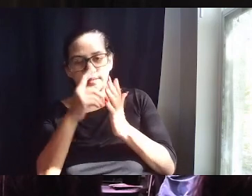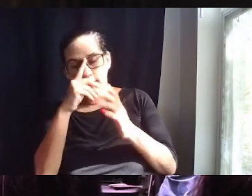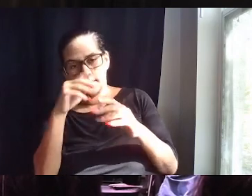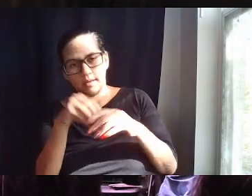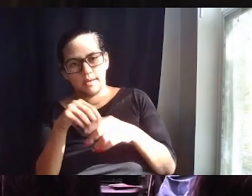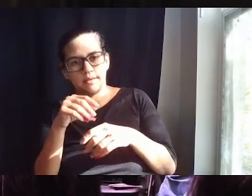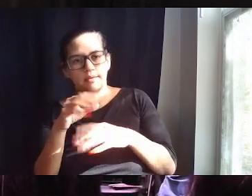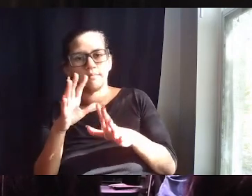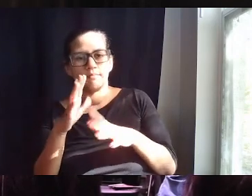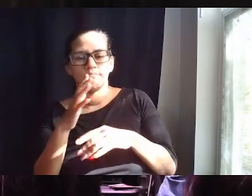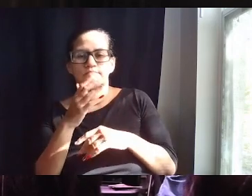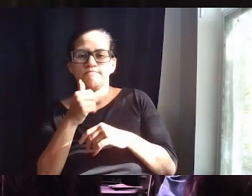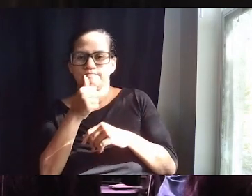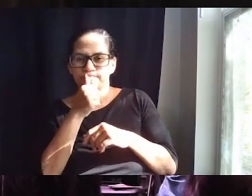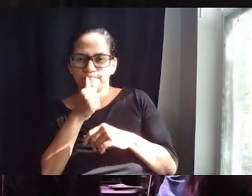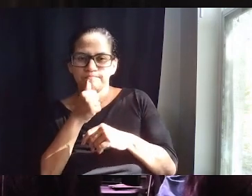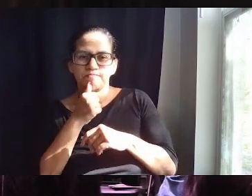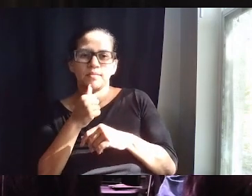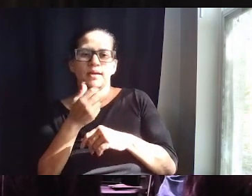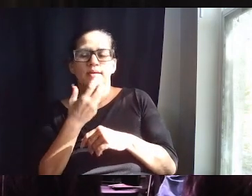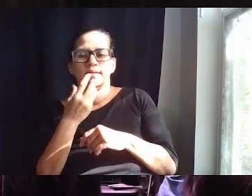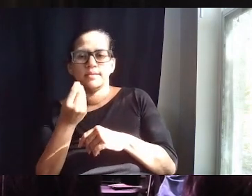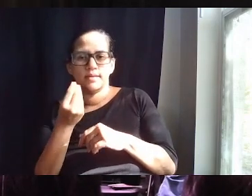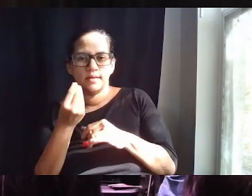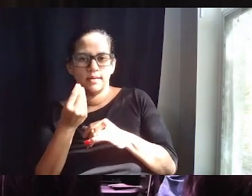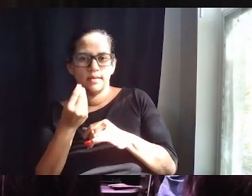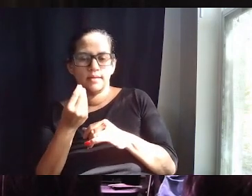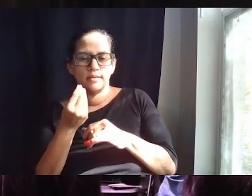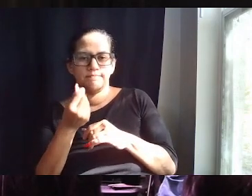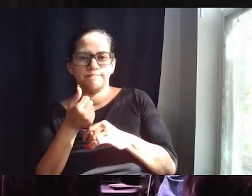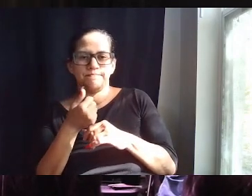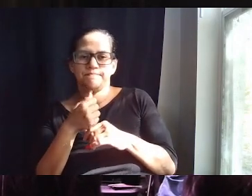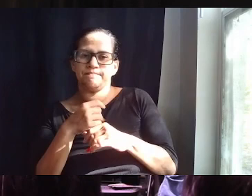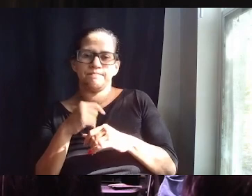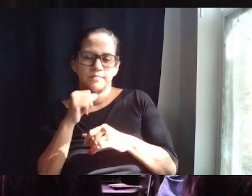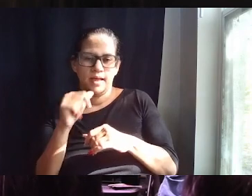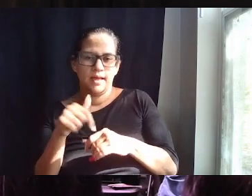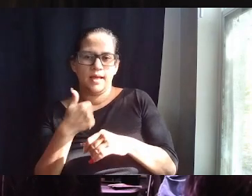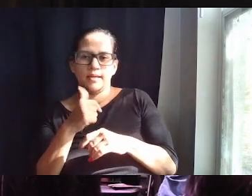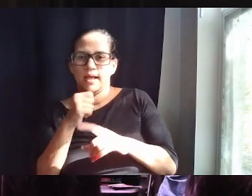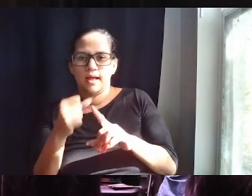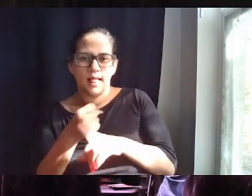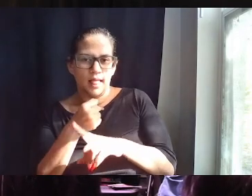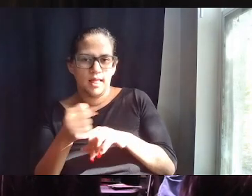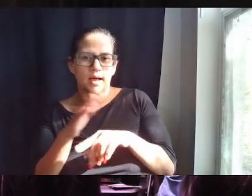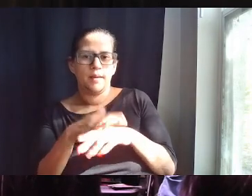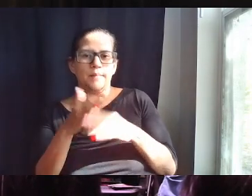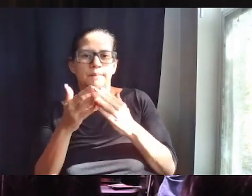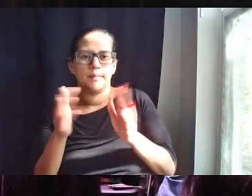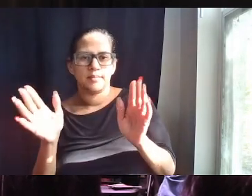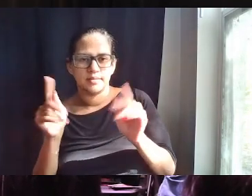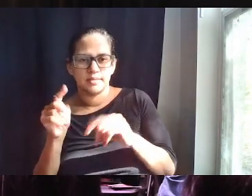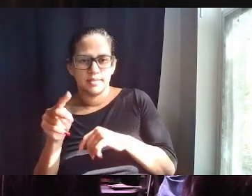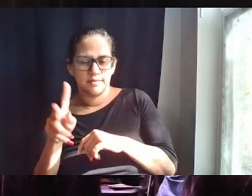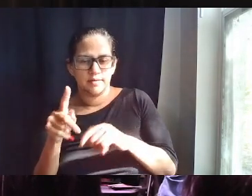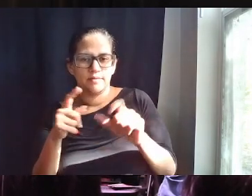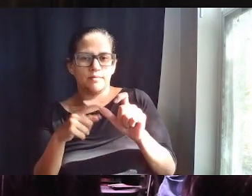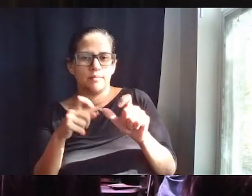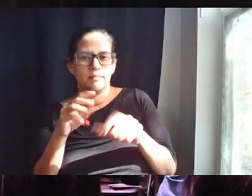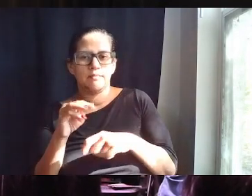and stiff upper lip and not committing violence on public television from Melinda Lopez as